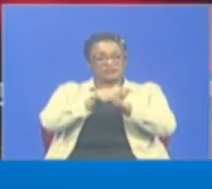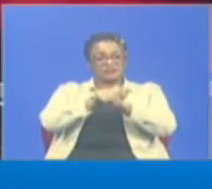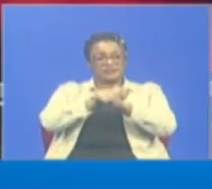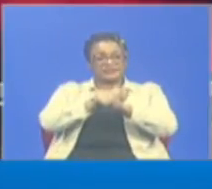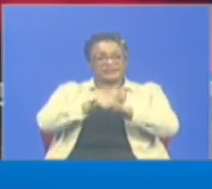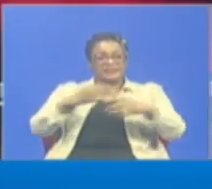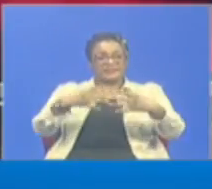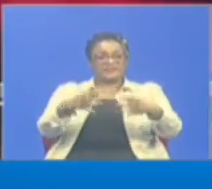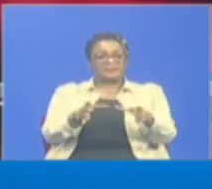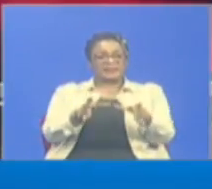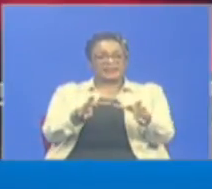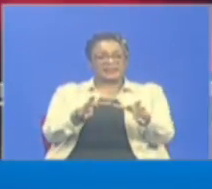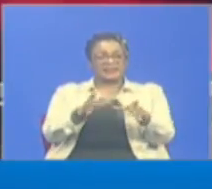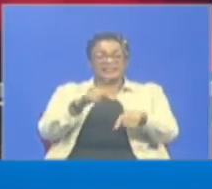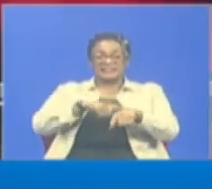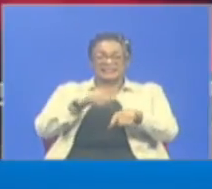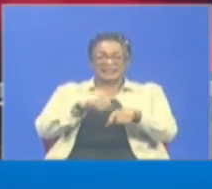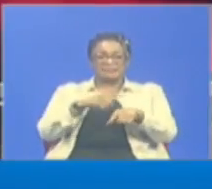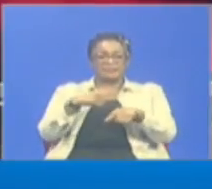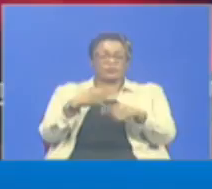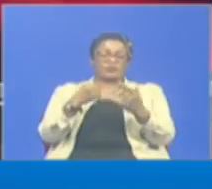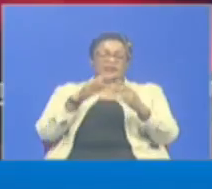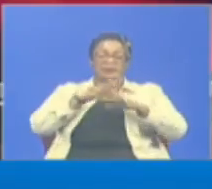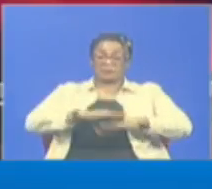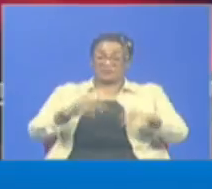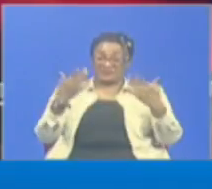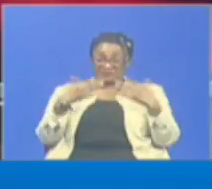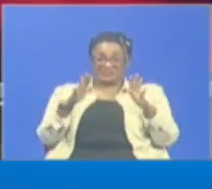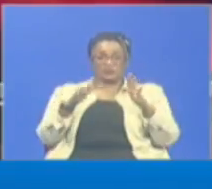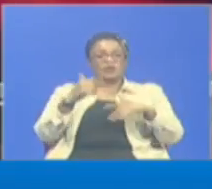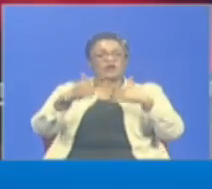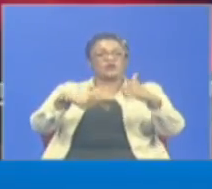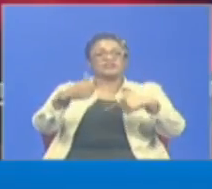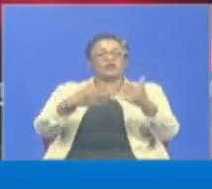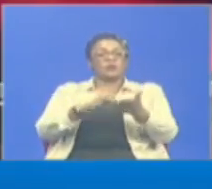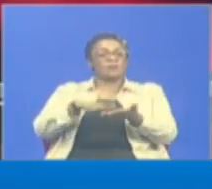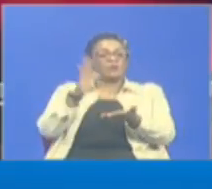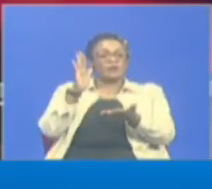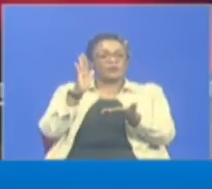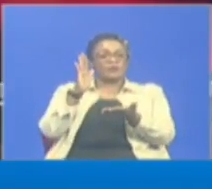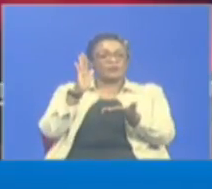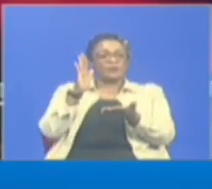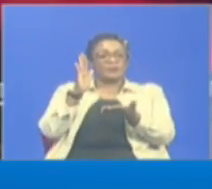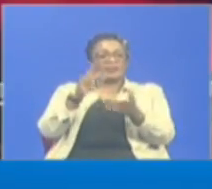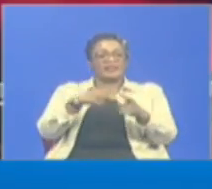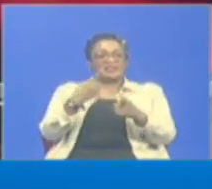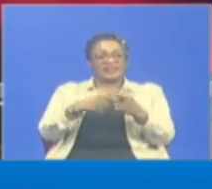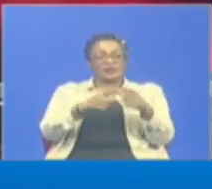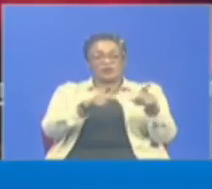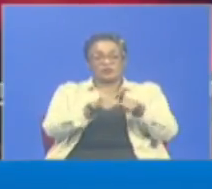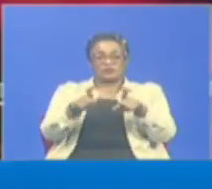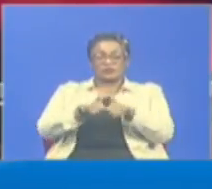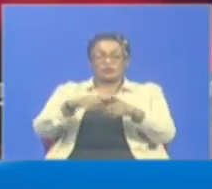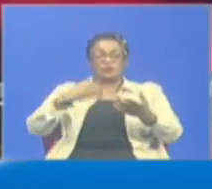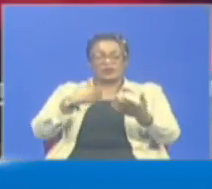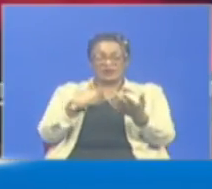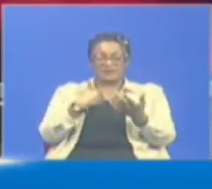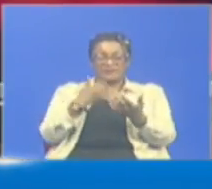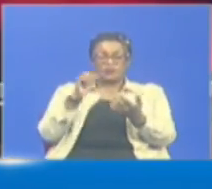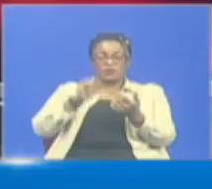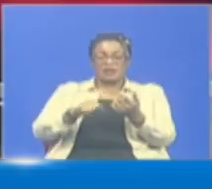as well. So when we circle back, we continue with more, but we'll get granular on the gender-based violence. And remember also, you get to drive a show with me. You can hit me on